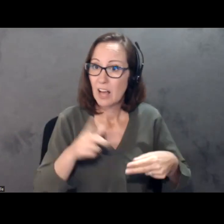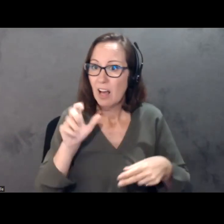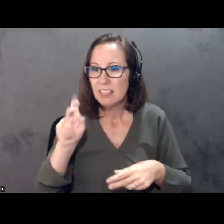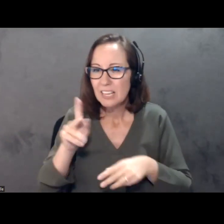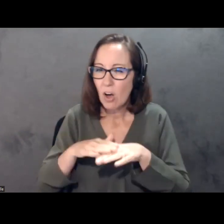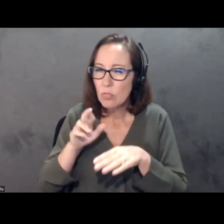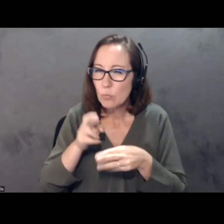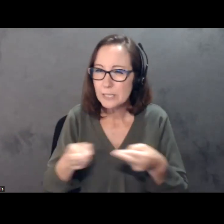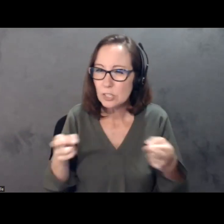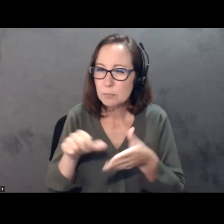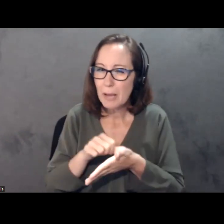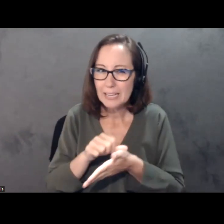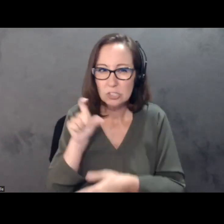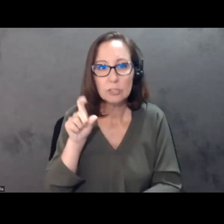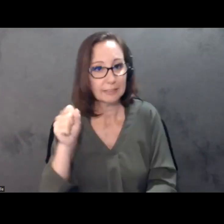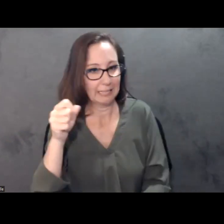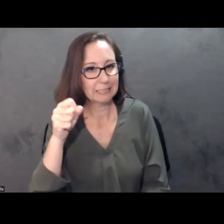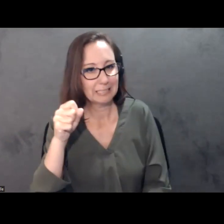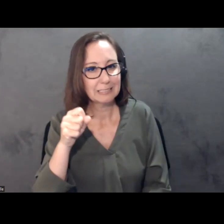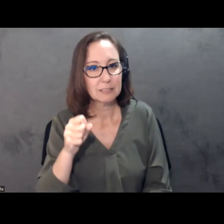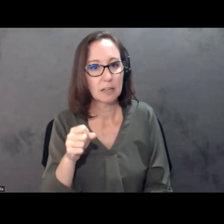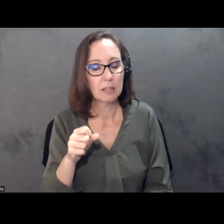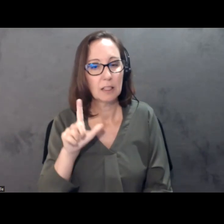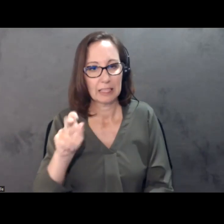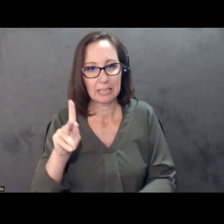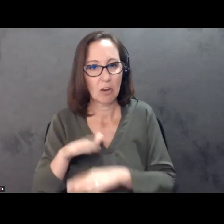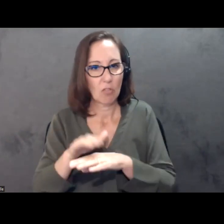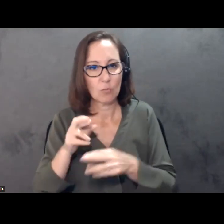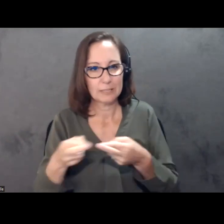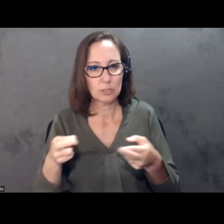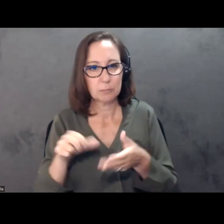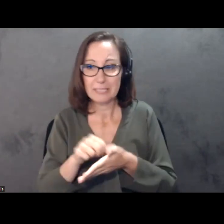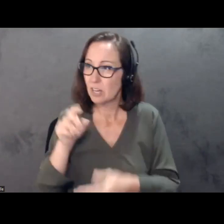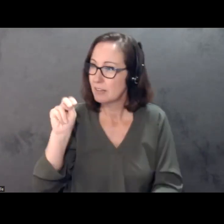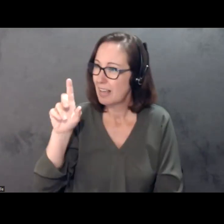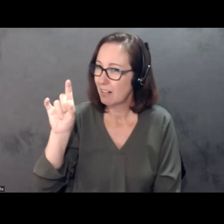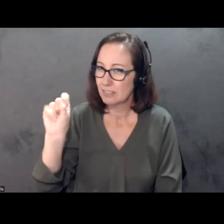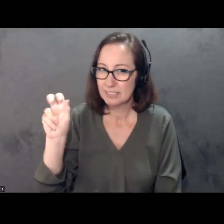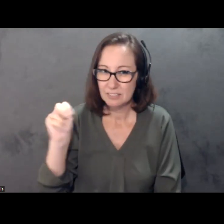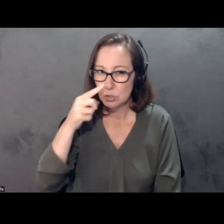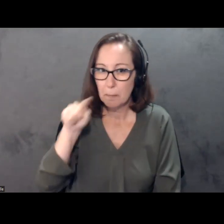page? It's a link on the research page, yeah. Yeah, we can share it. Nelson, do you mind sharing the screen?